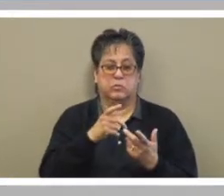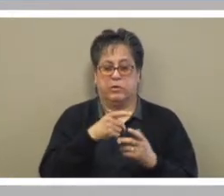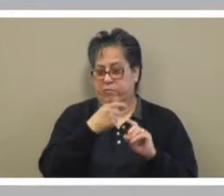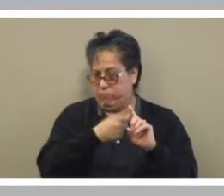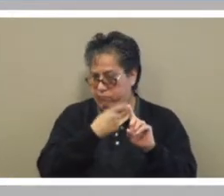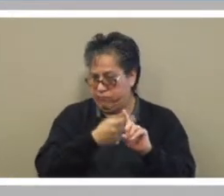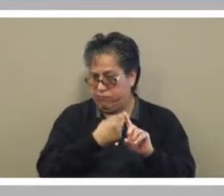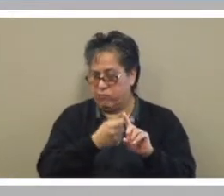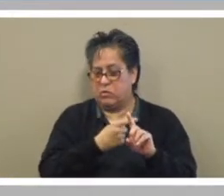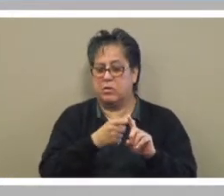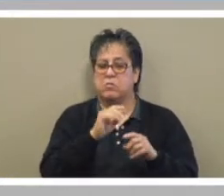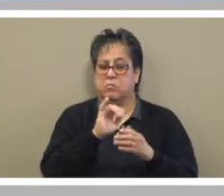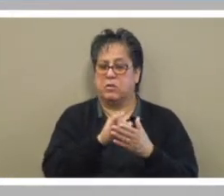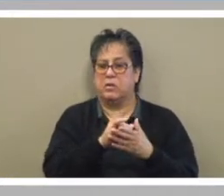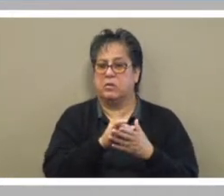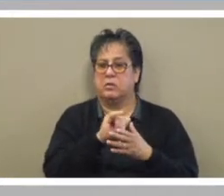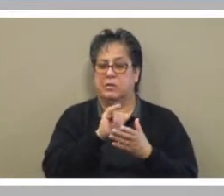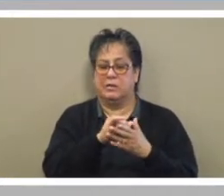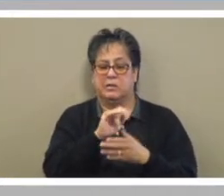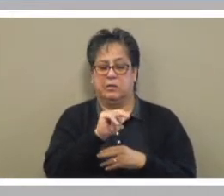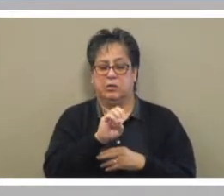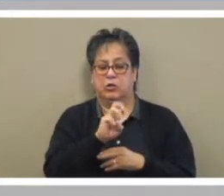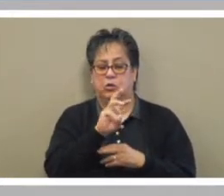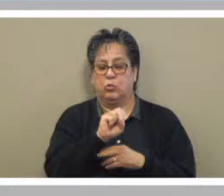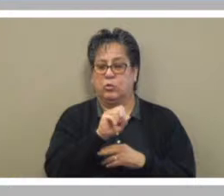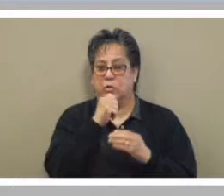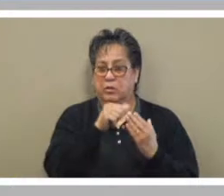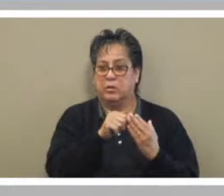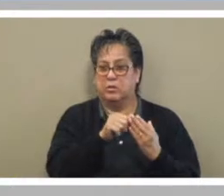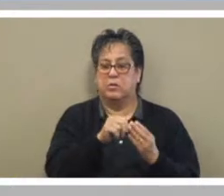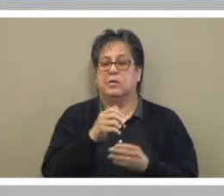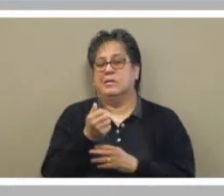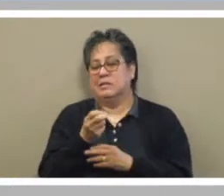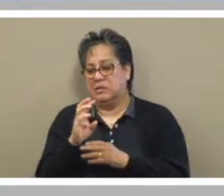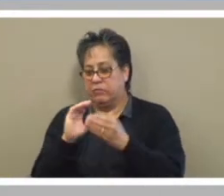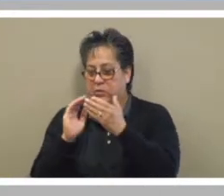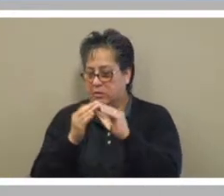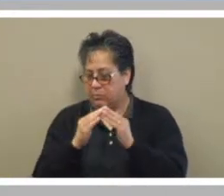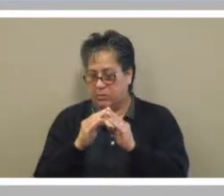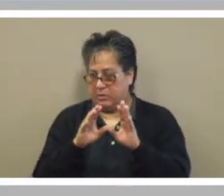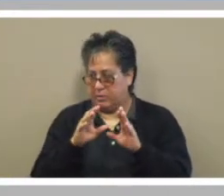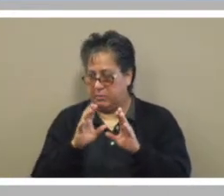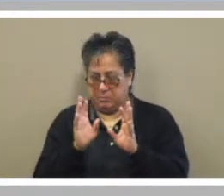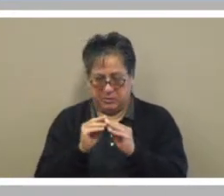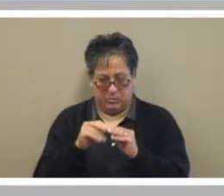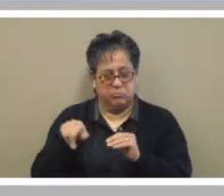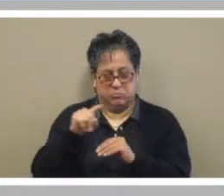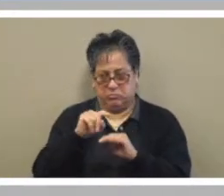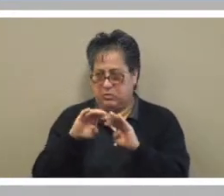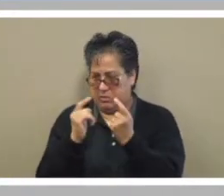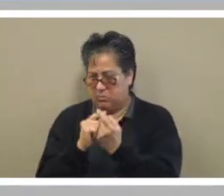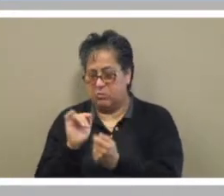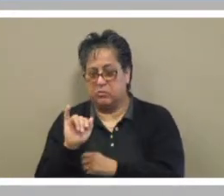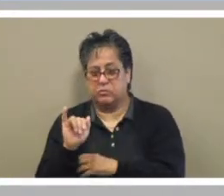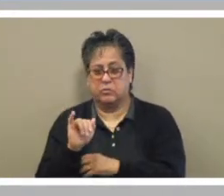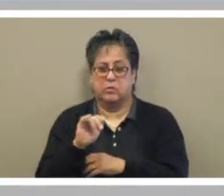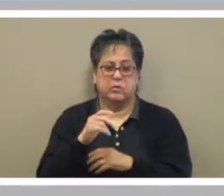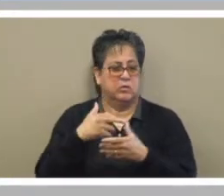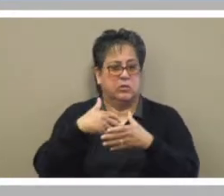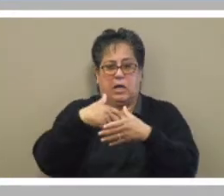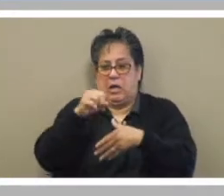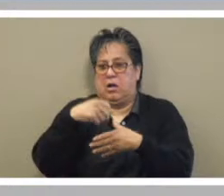month. So that's always included in our newsletter. We've attended several community meetings, several of yours as well, and then just being out in the